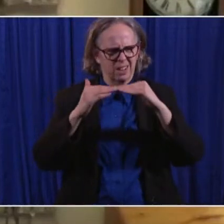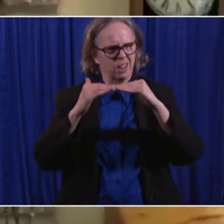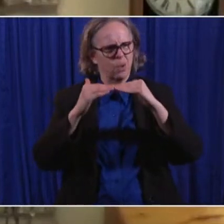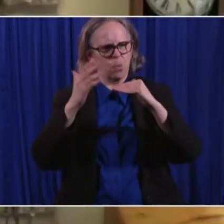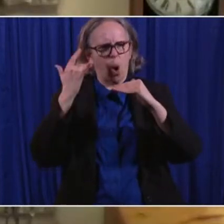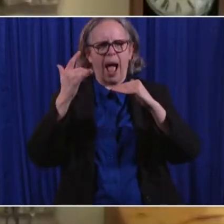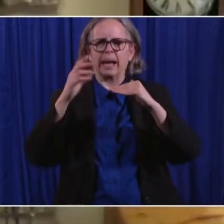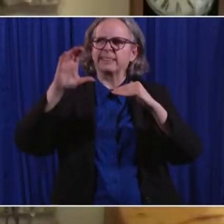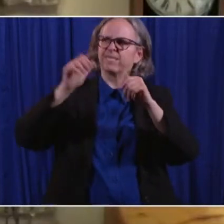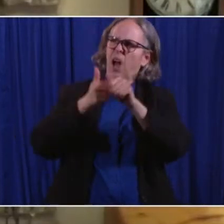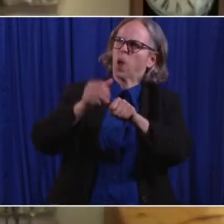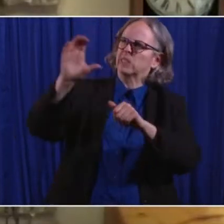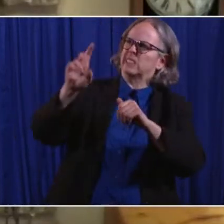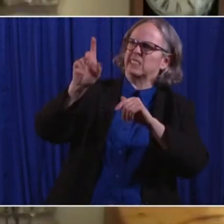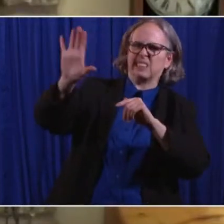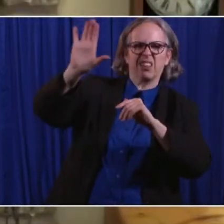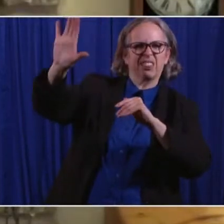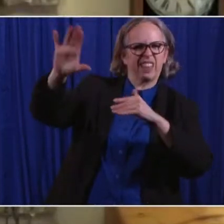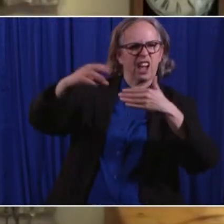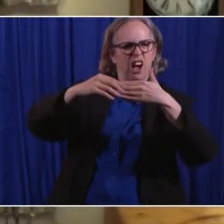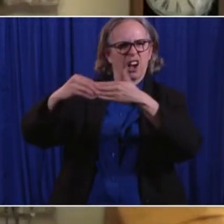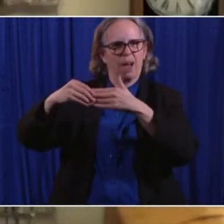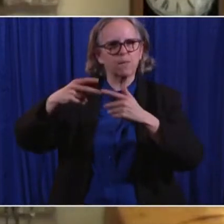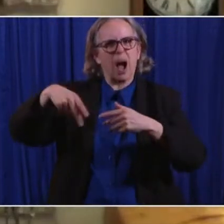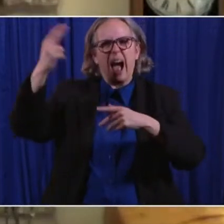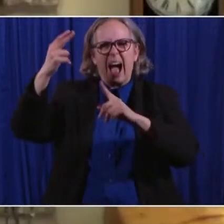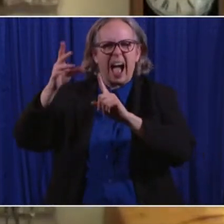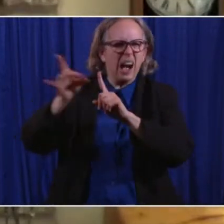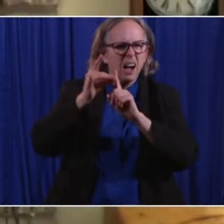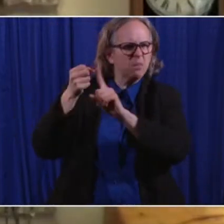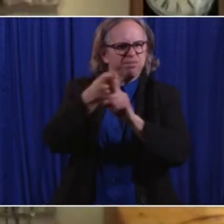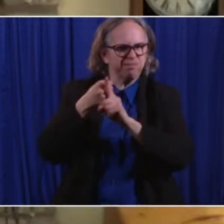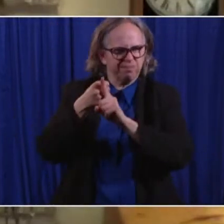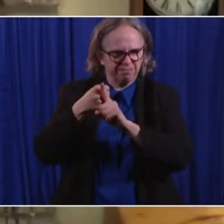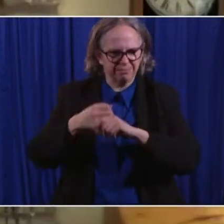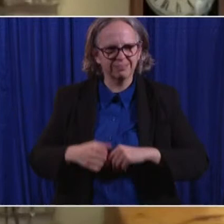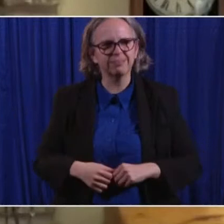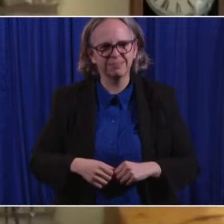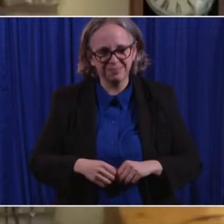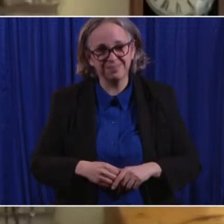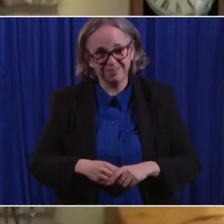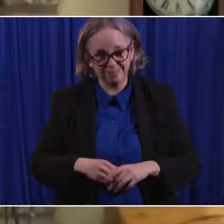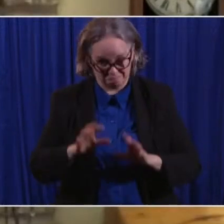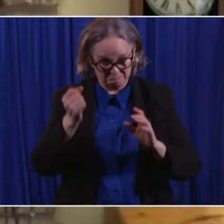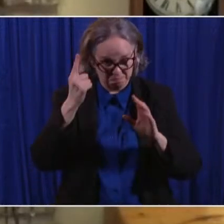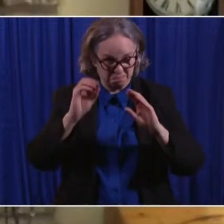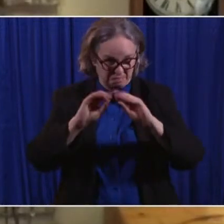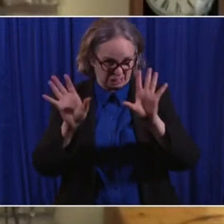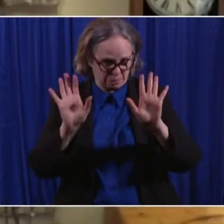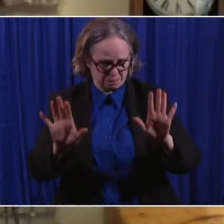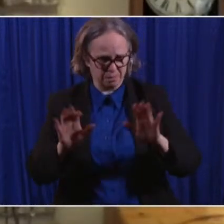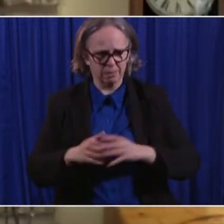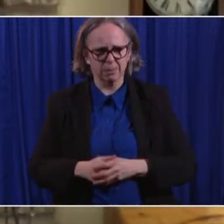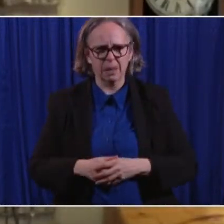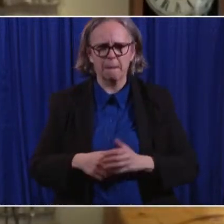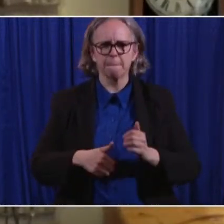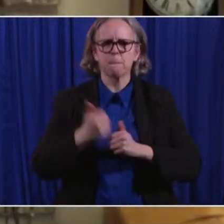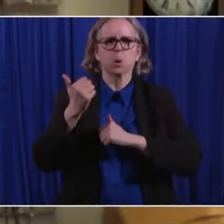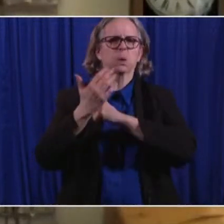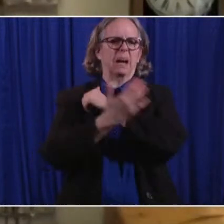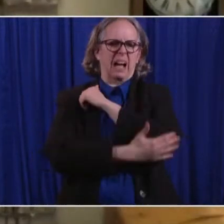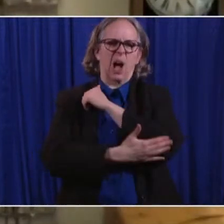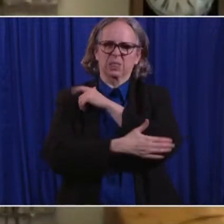still, most of our counties high incidence level. But the good news is the number of those below